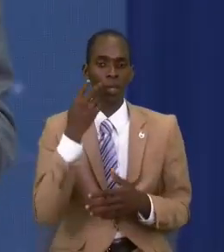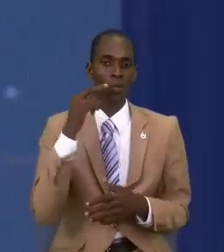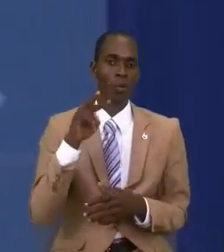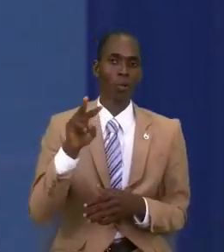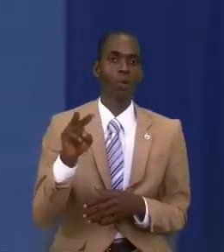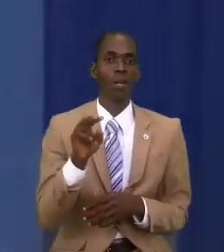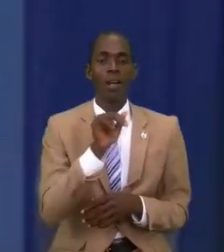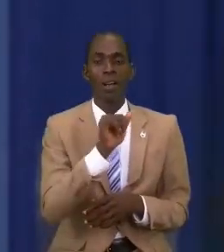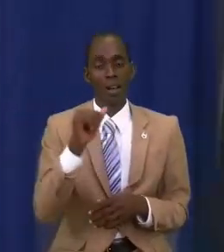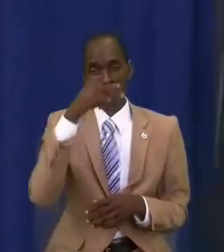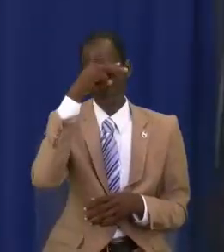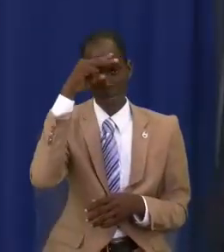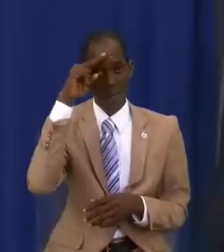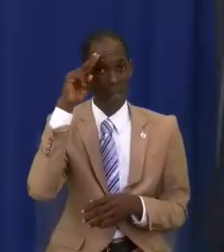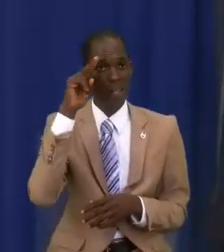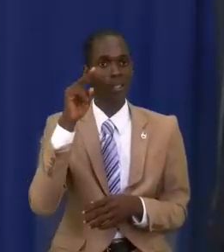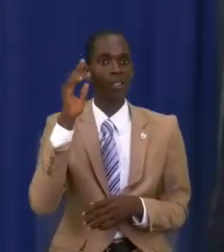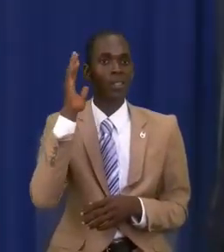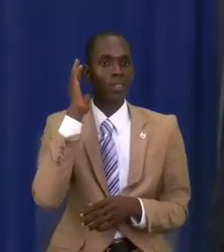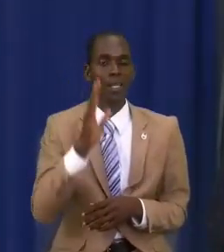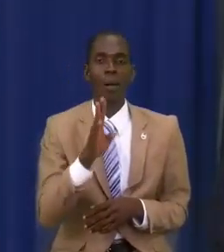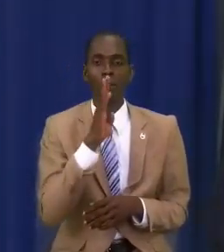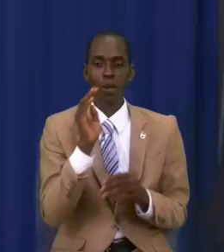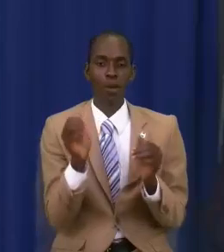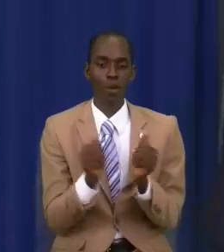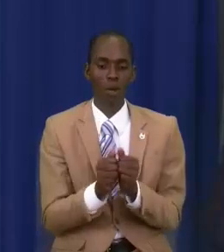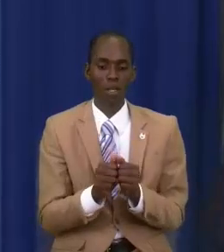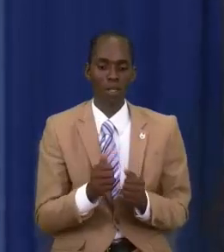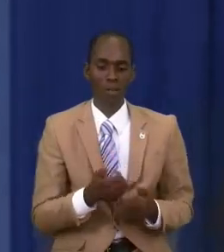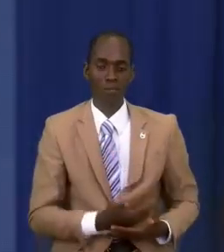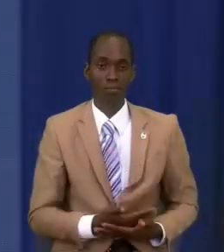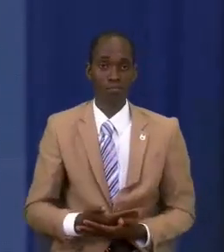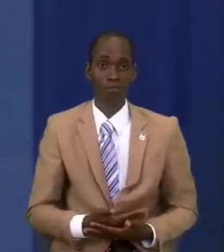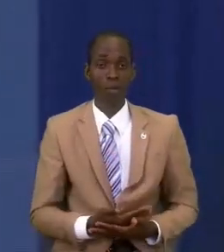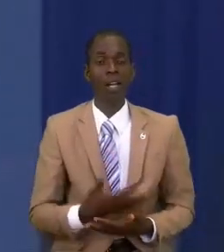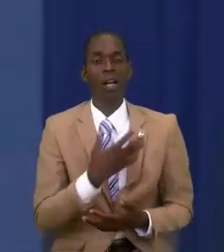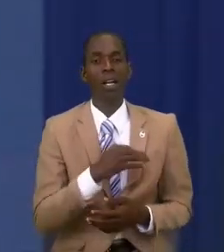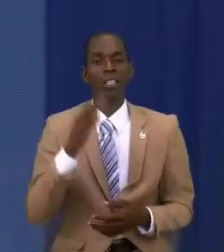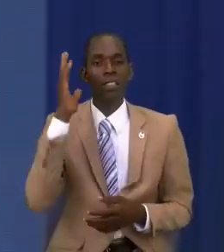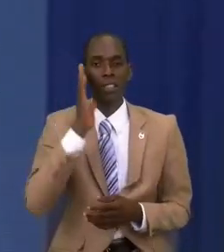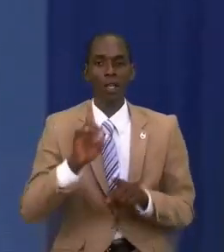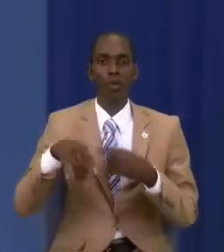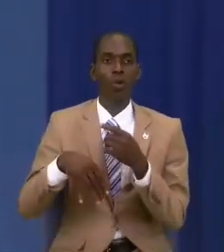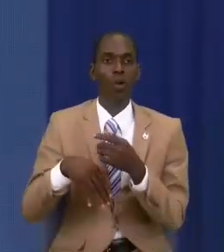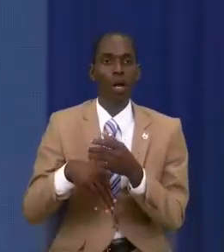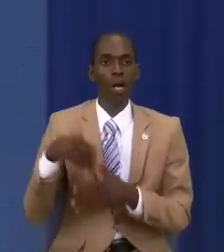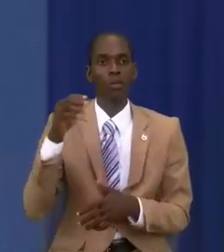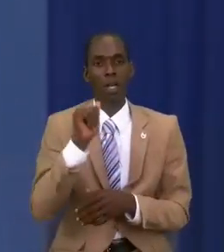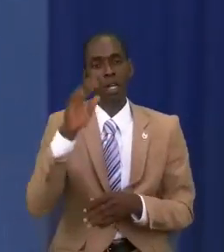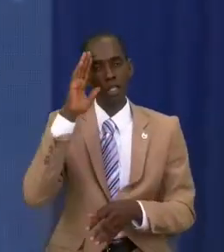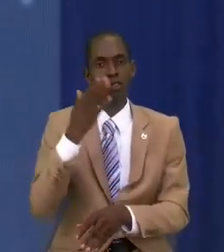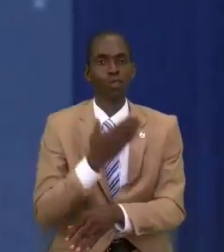with child and shall bring forth a son, and they shall call his